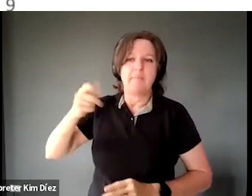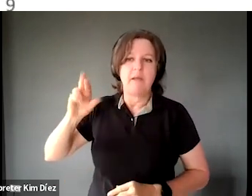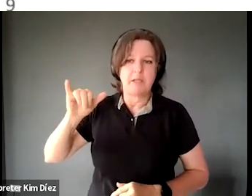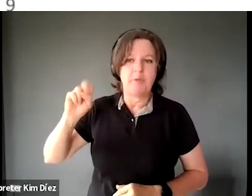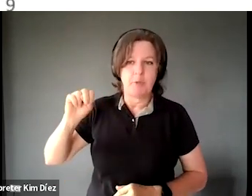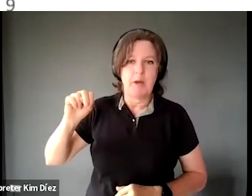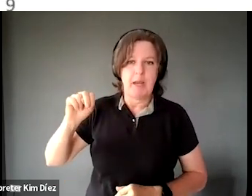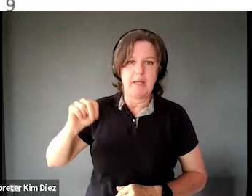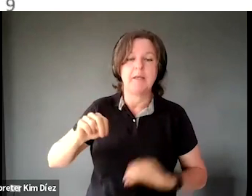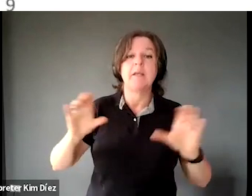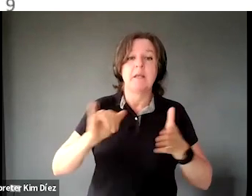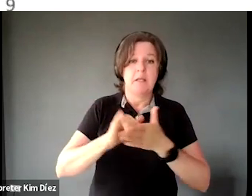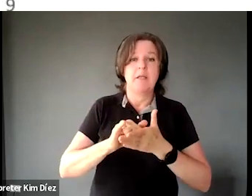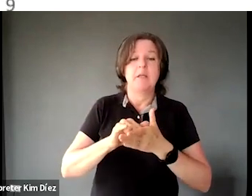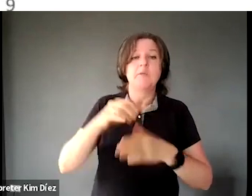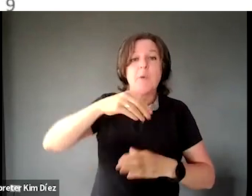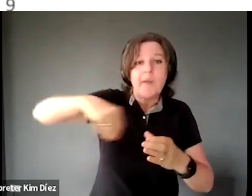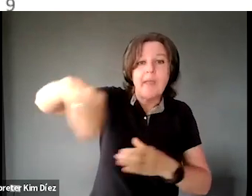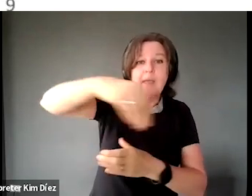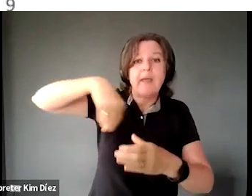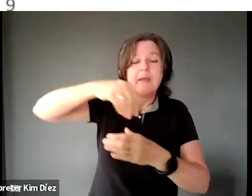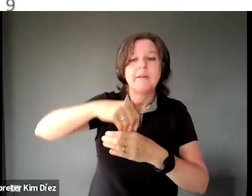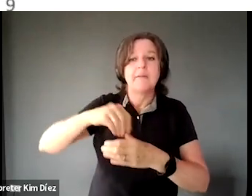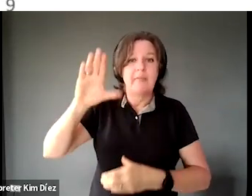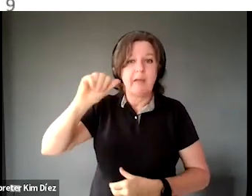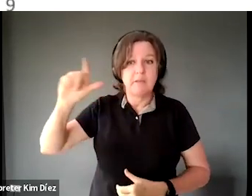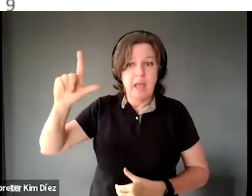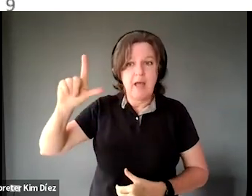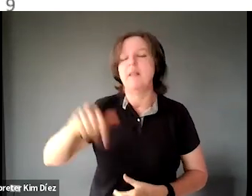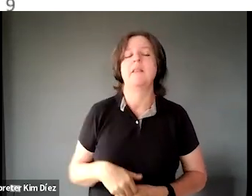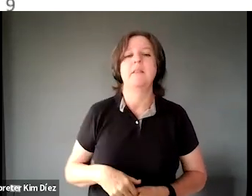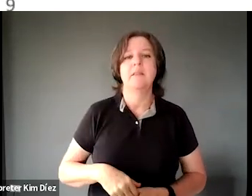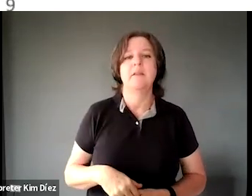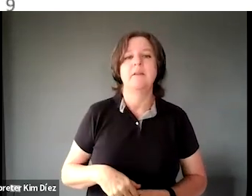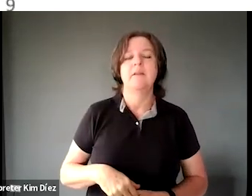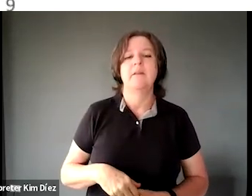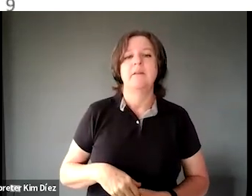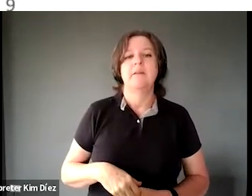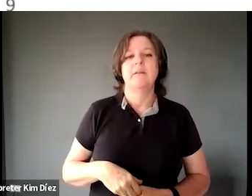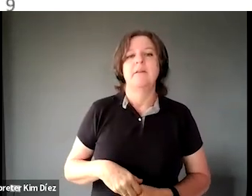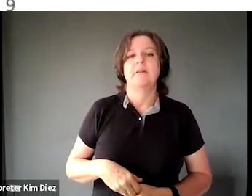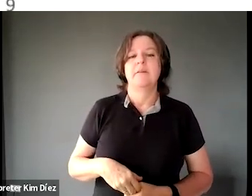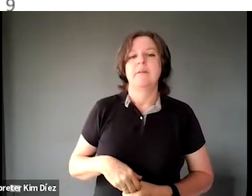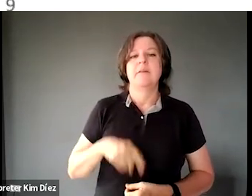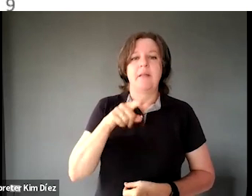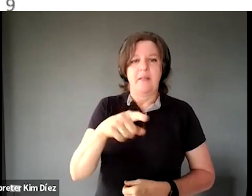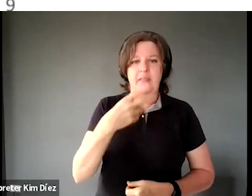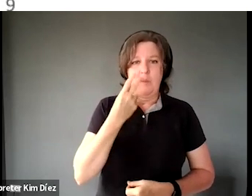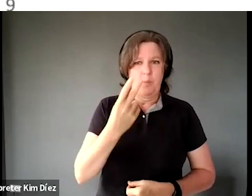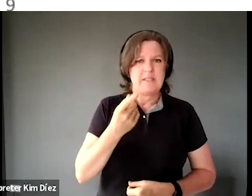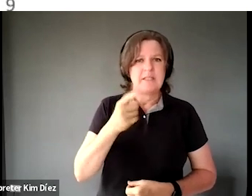you know, in a time period in the formation of the bean that is very early on, let's say if we apply